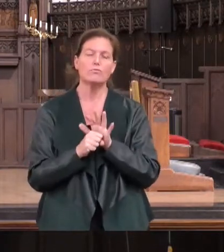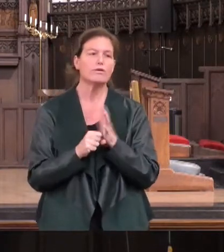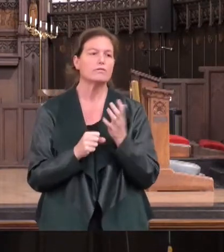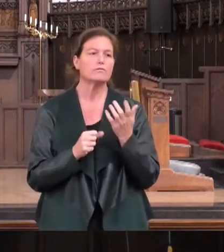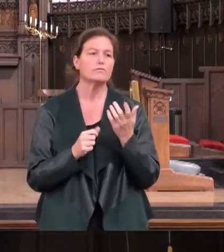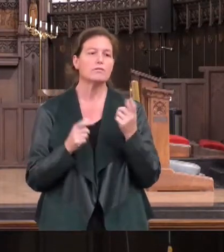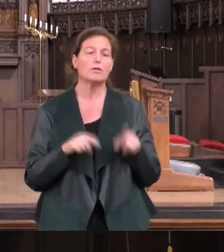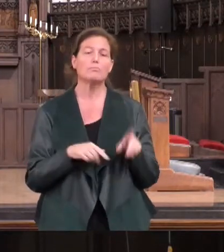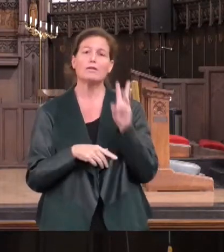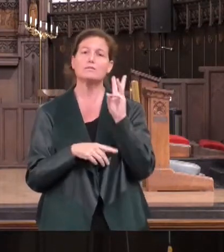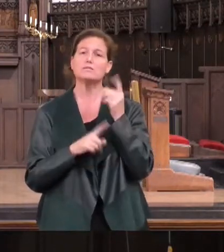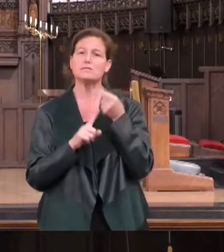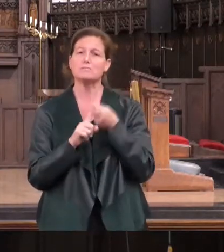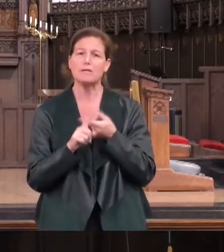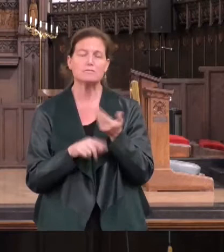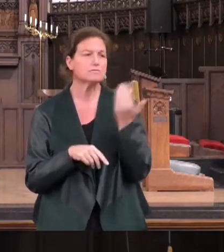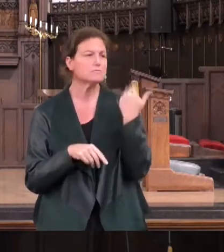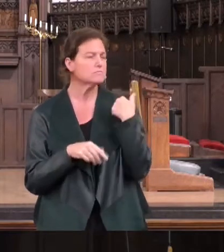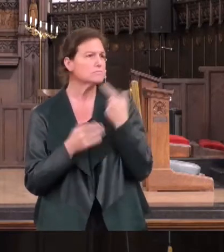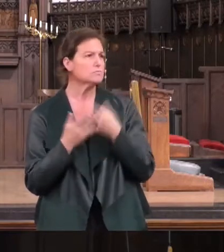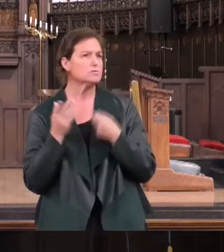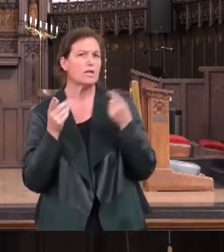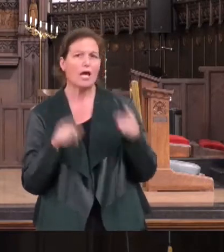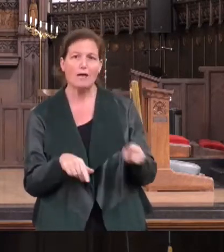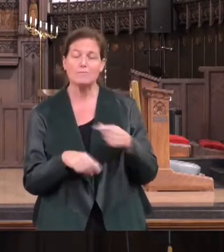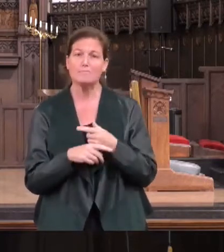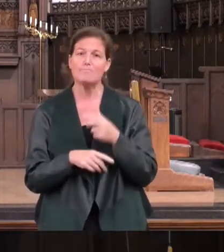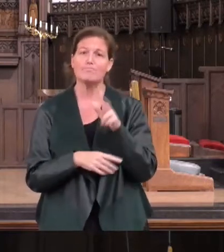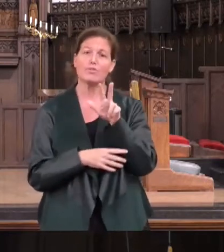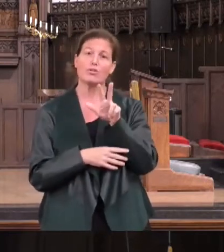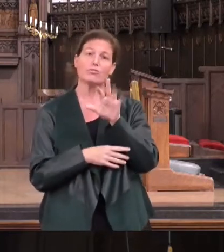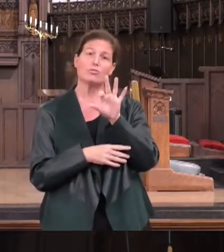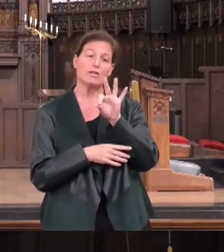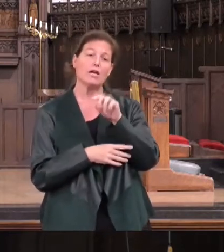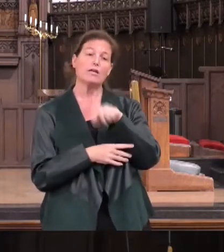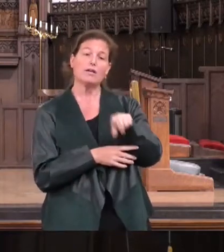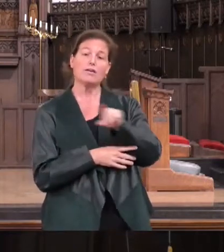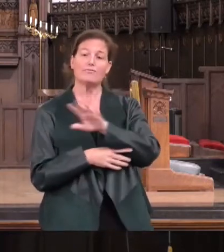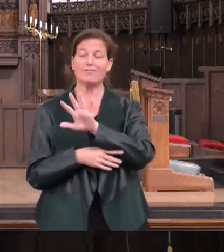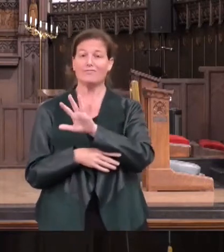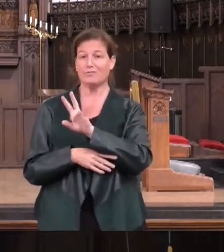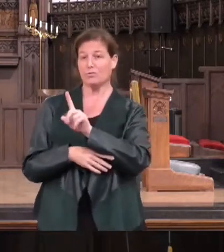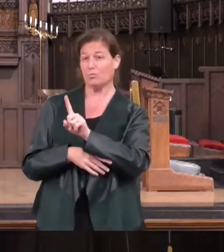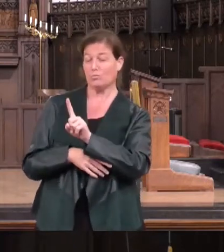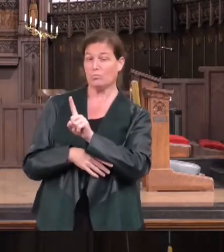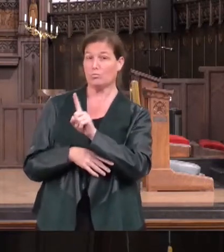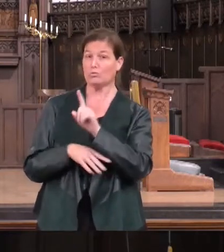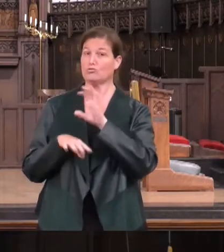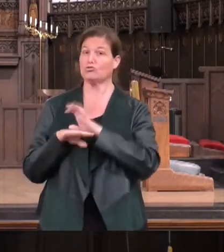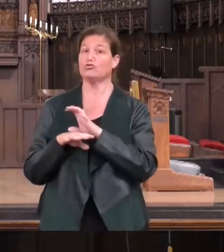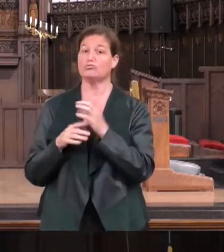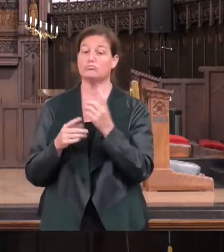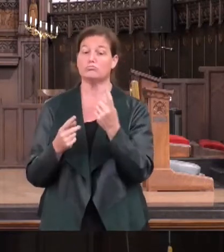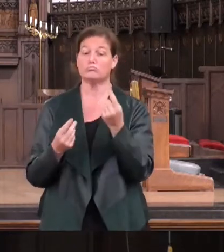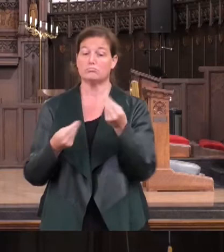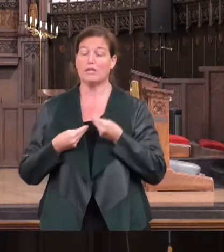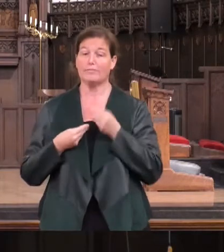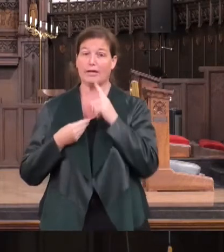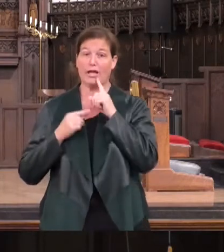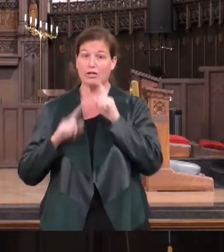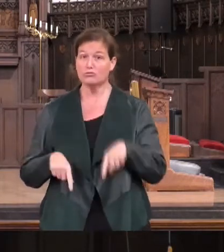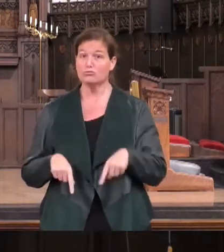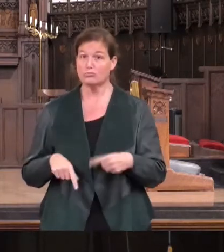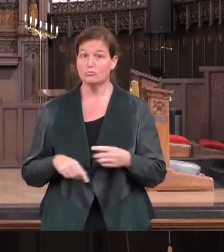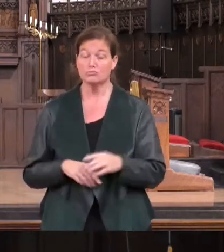last 6 months? 39 of our 51 churches responded. And here's what love of neighbor looks like.